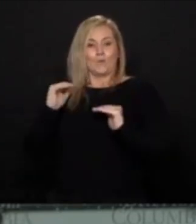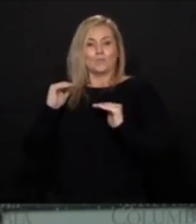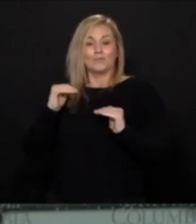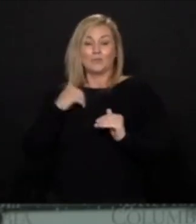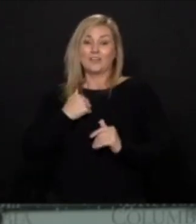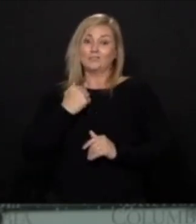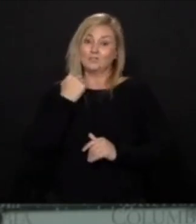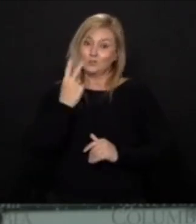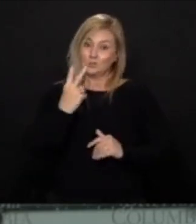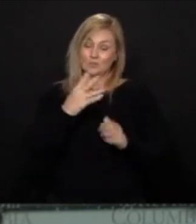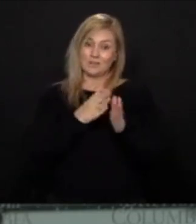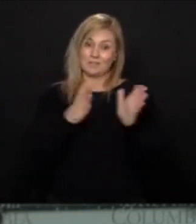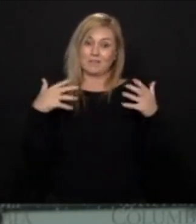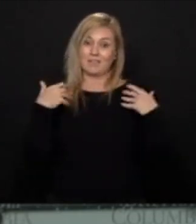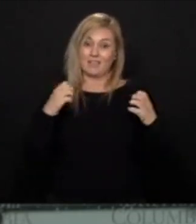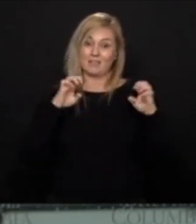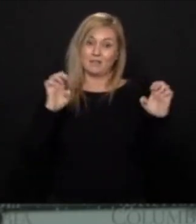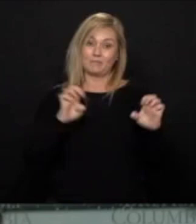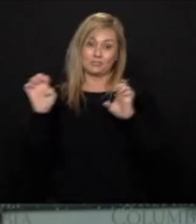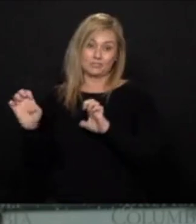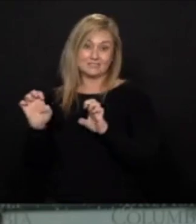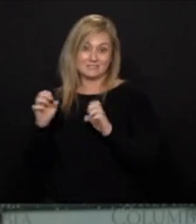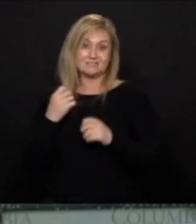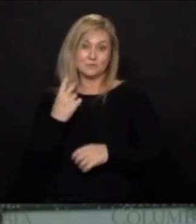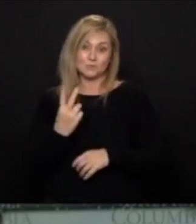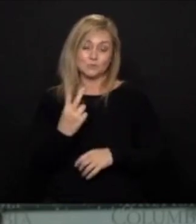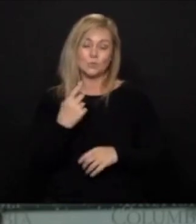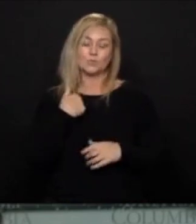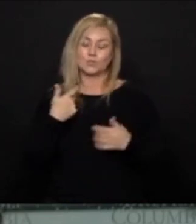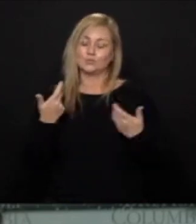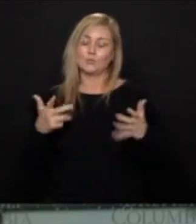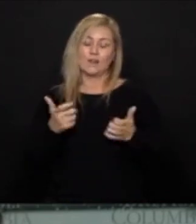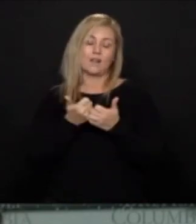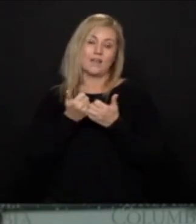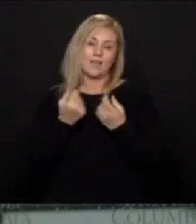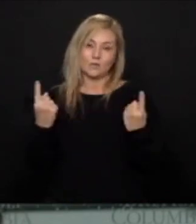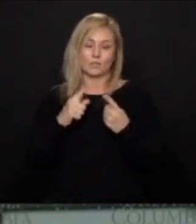down 2 public health emergencies, we're saying we don't want